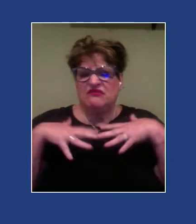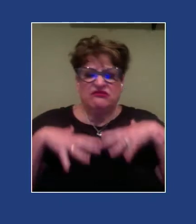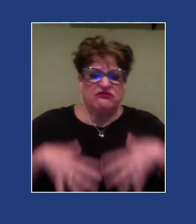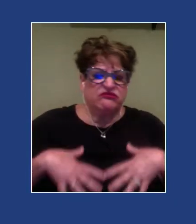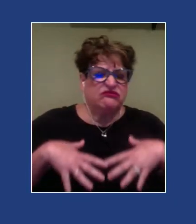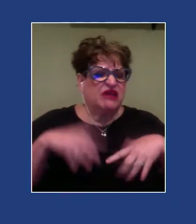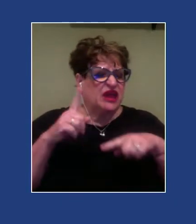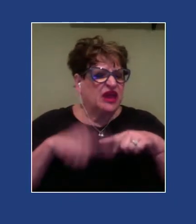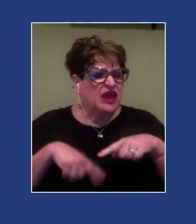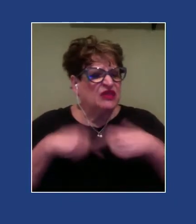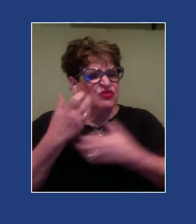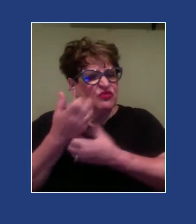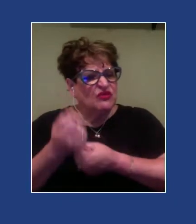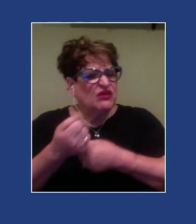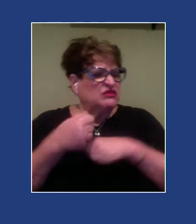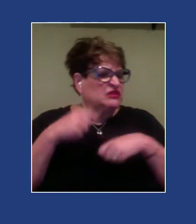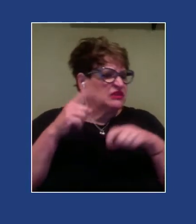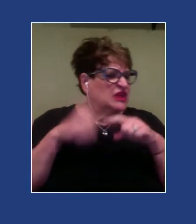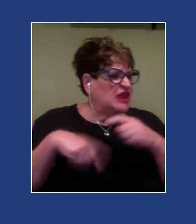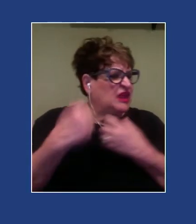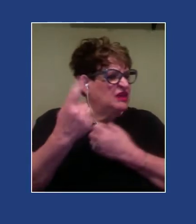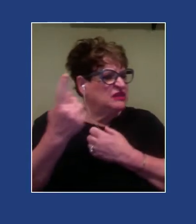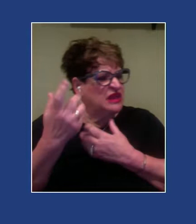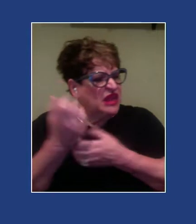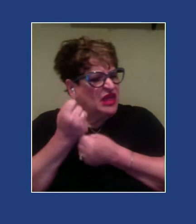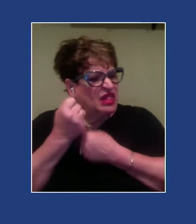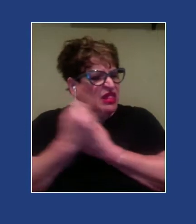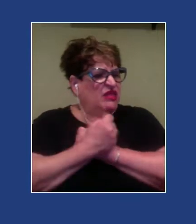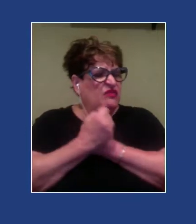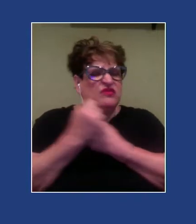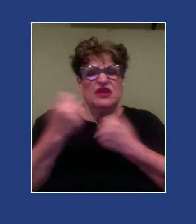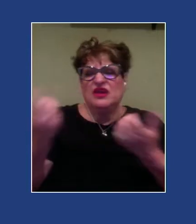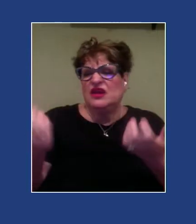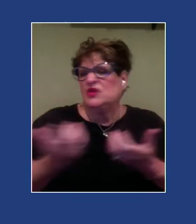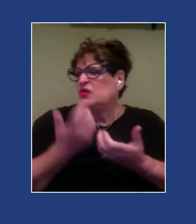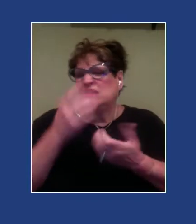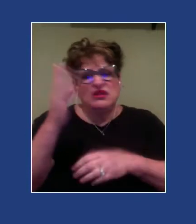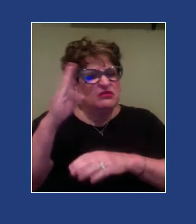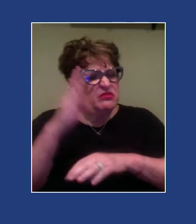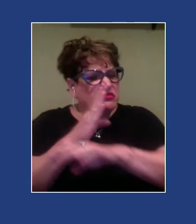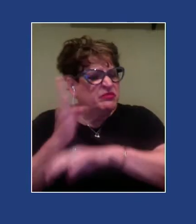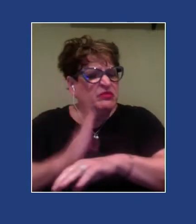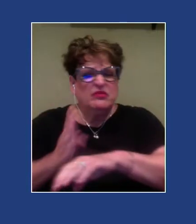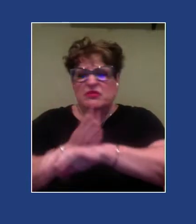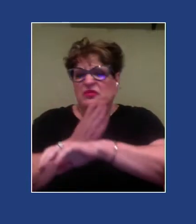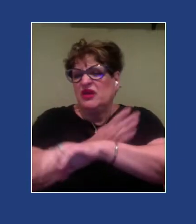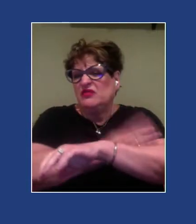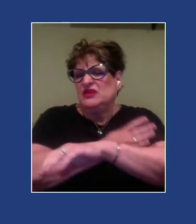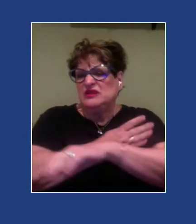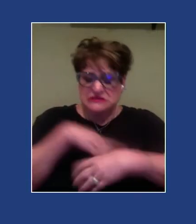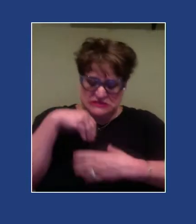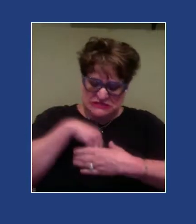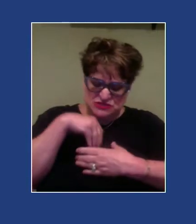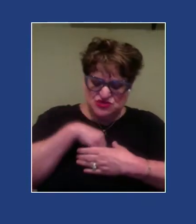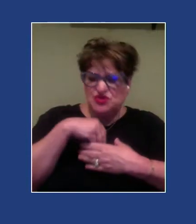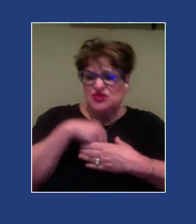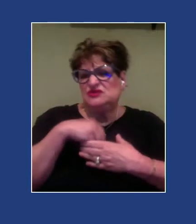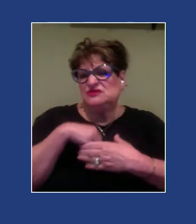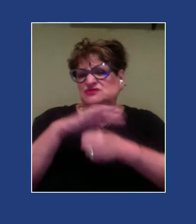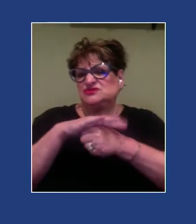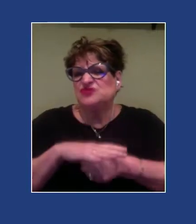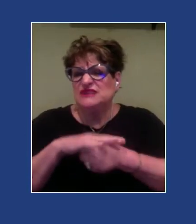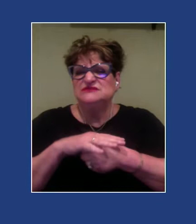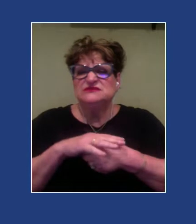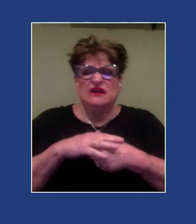trusted, no one will ever love me. And all this external stigma-related stress can lead to internal stigma-related stress, internalized